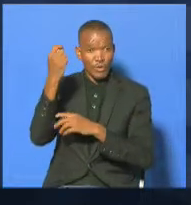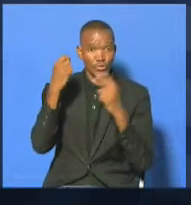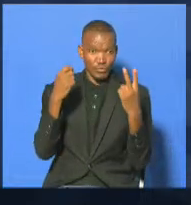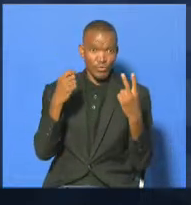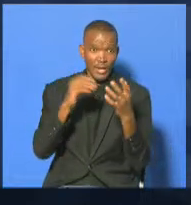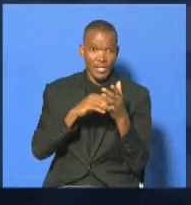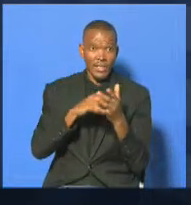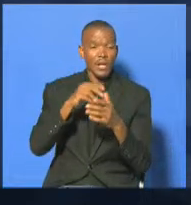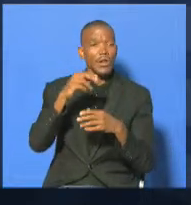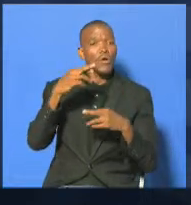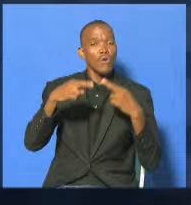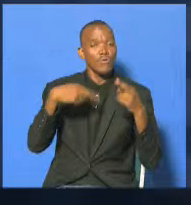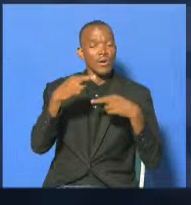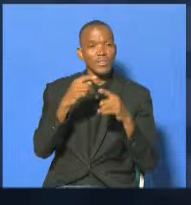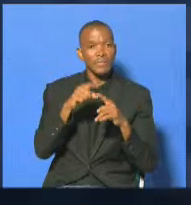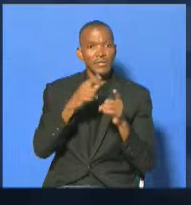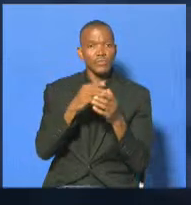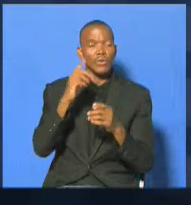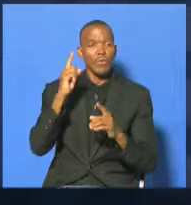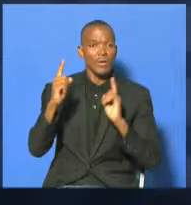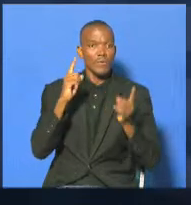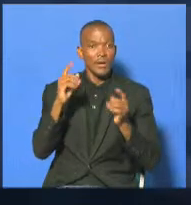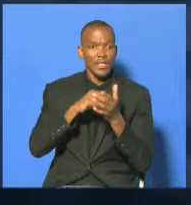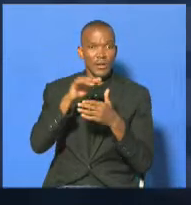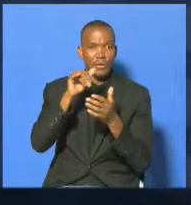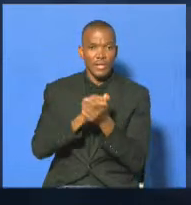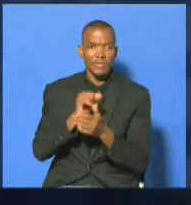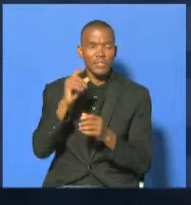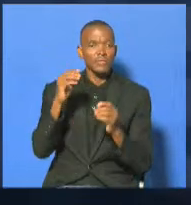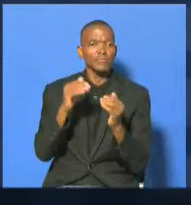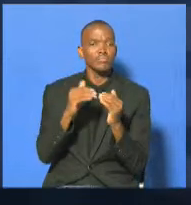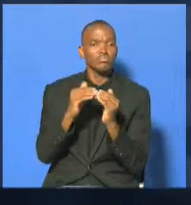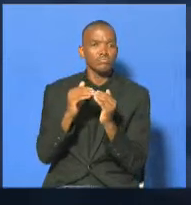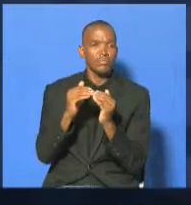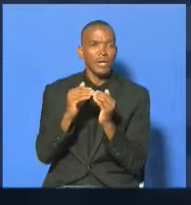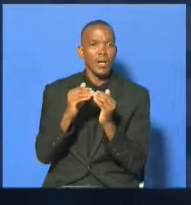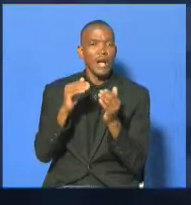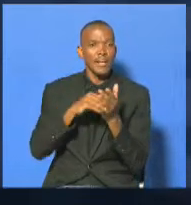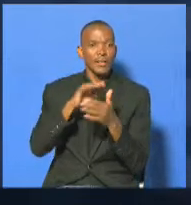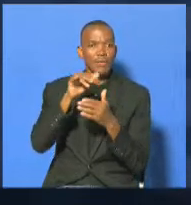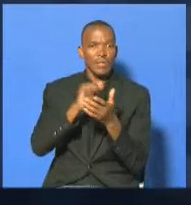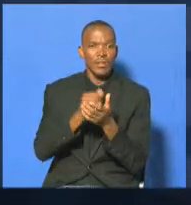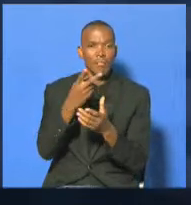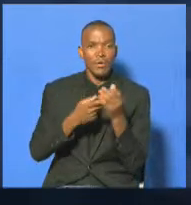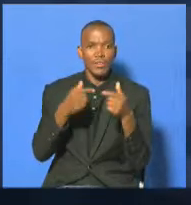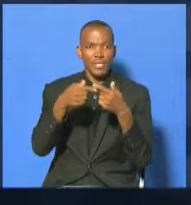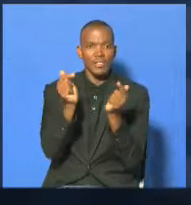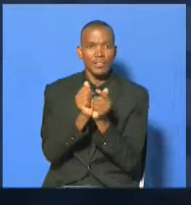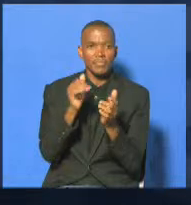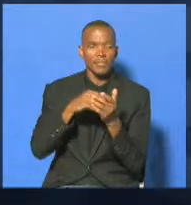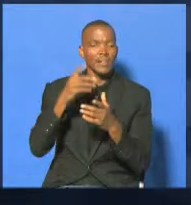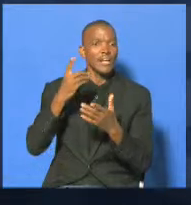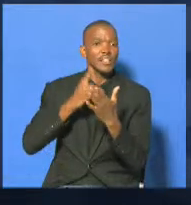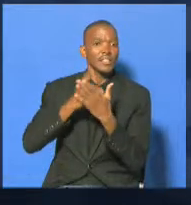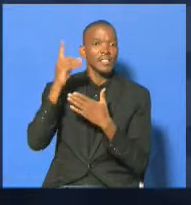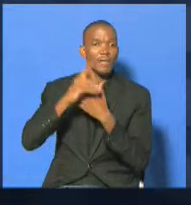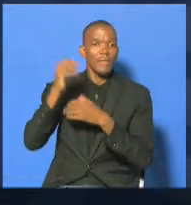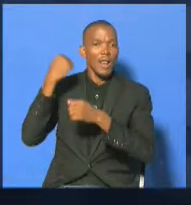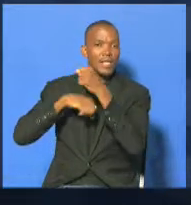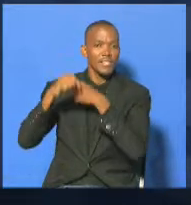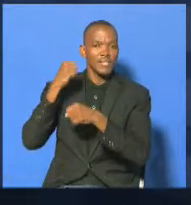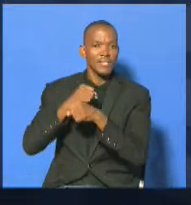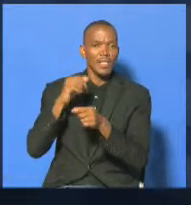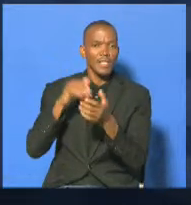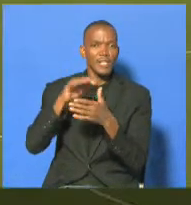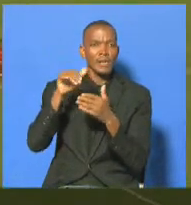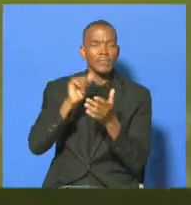as Popa, and played to a 1-1 draw on one occasion. The last time the two sides met was in December last year, and Popa